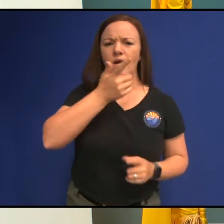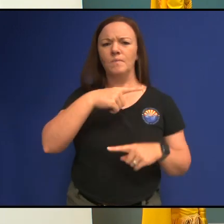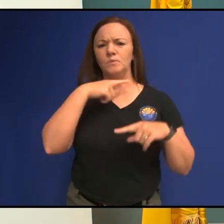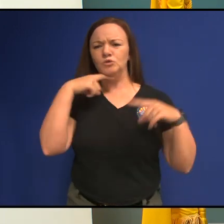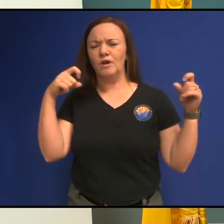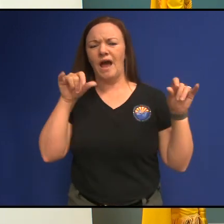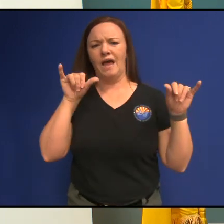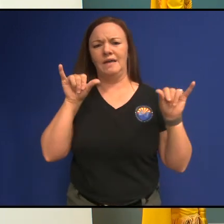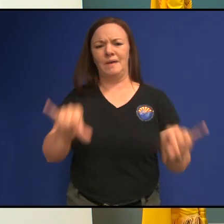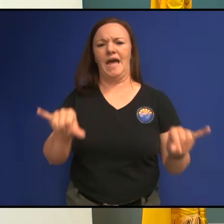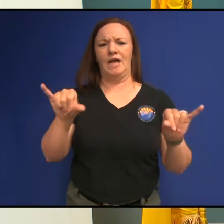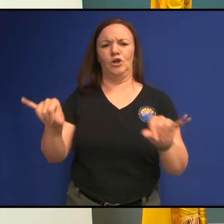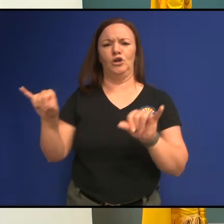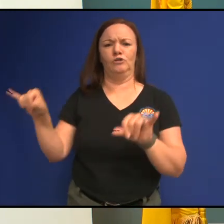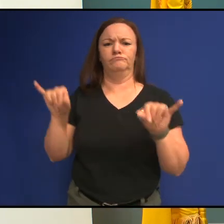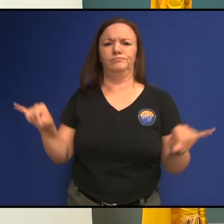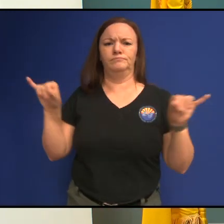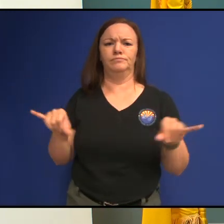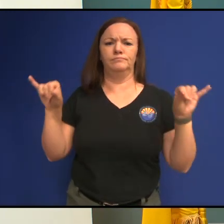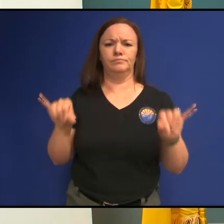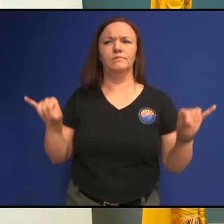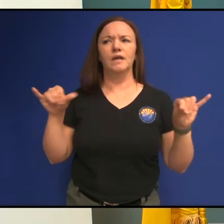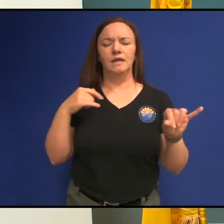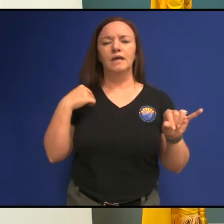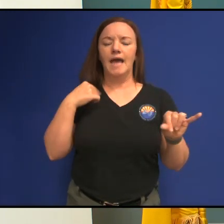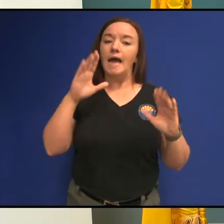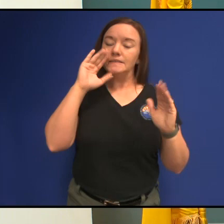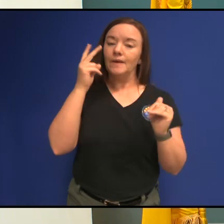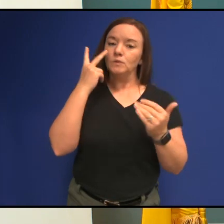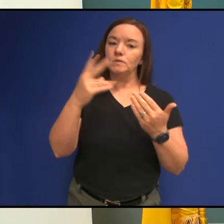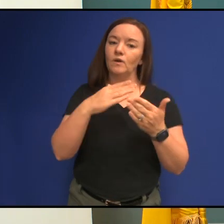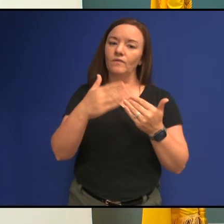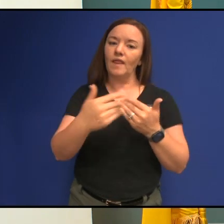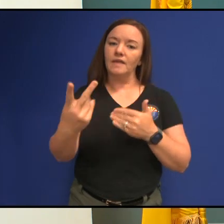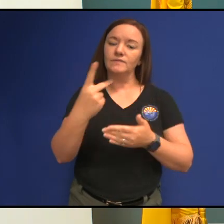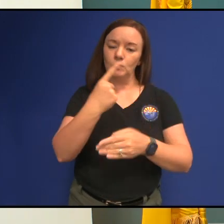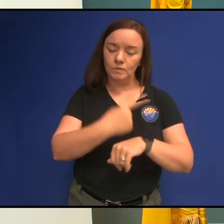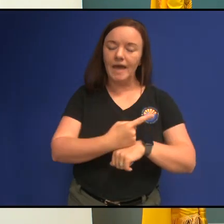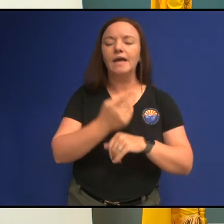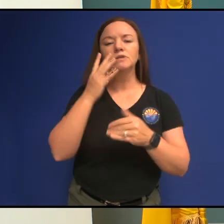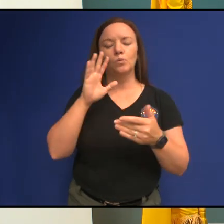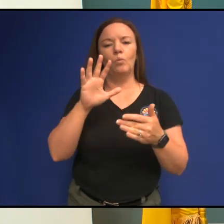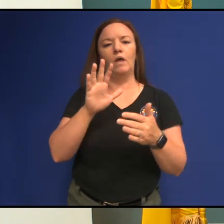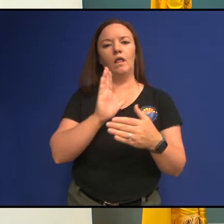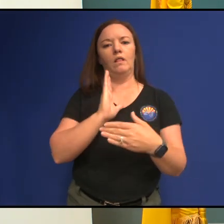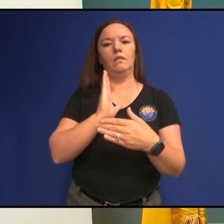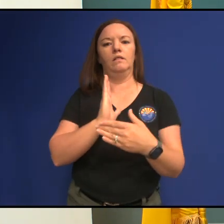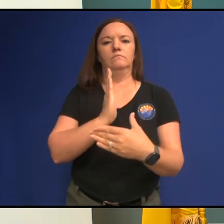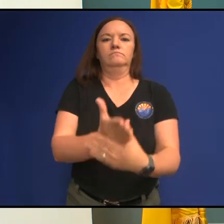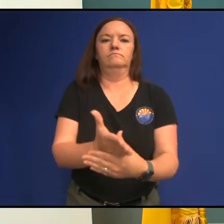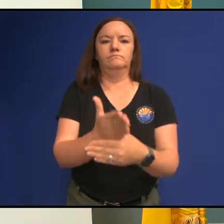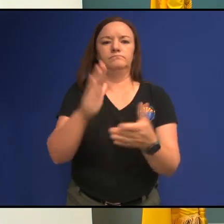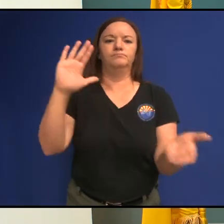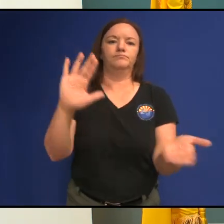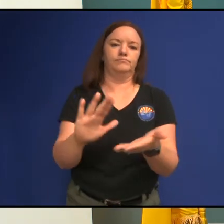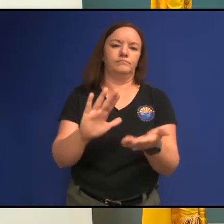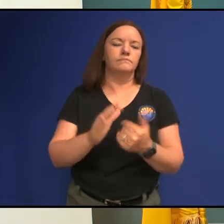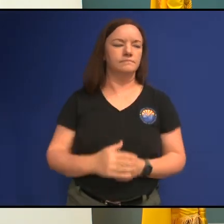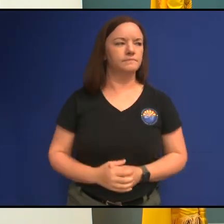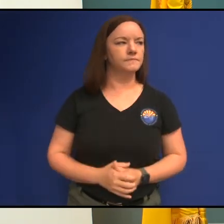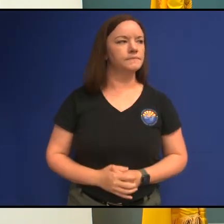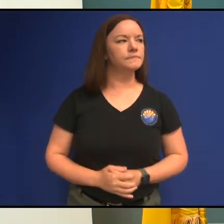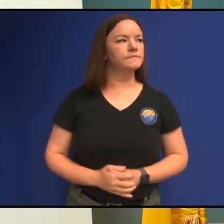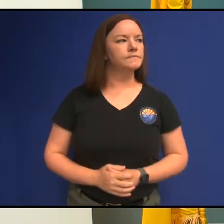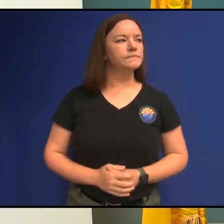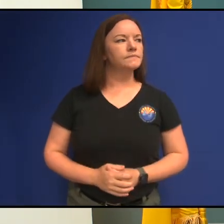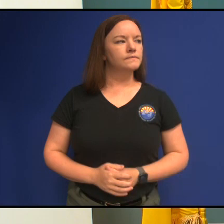that we've been seeing and are expected to see over the next few days. So we'll move ahead here. And